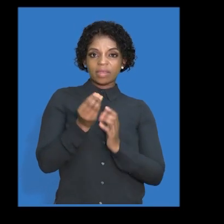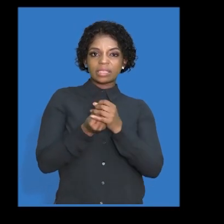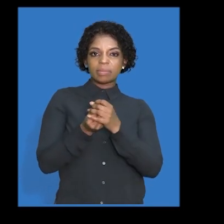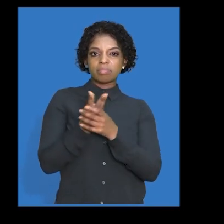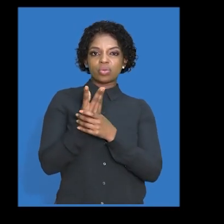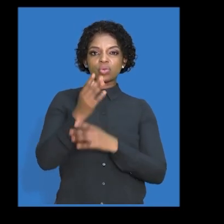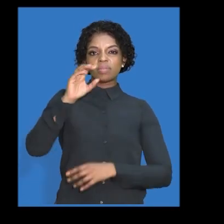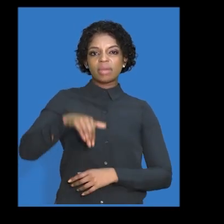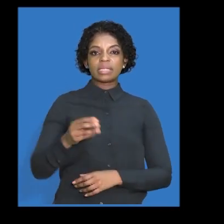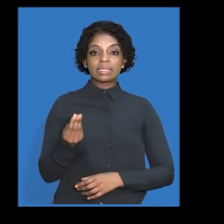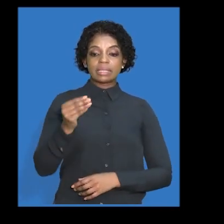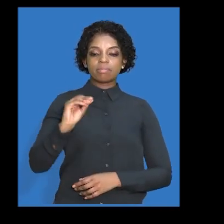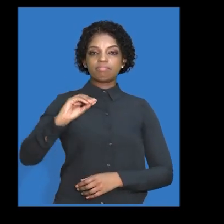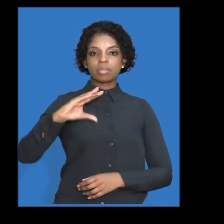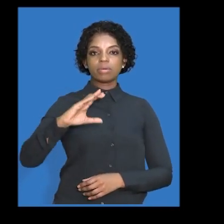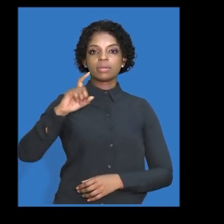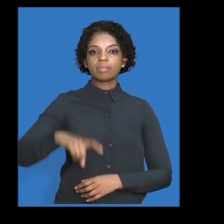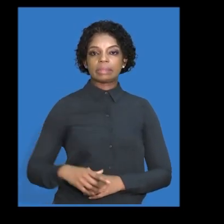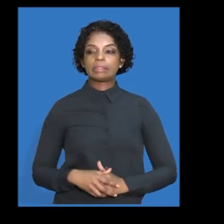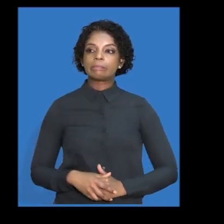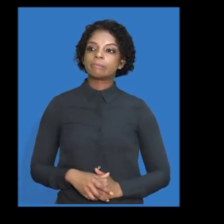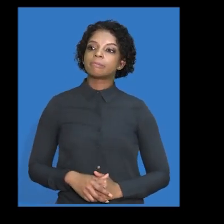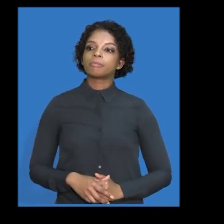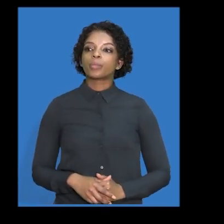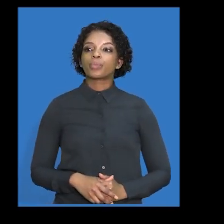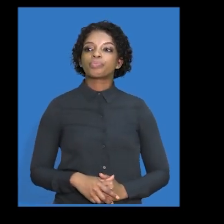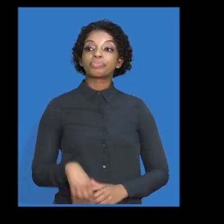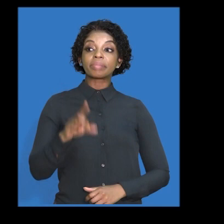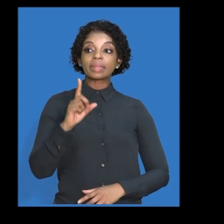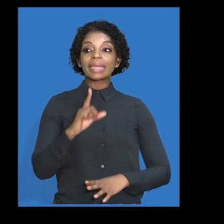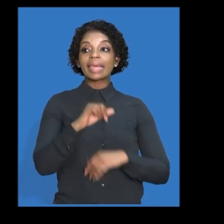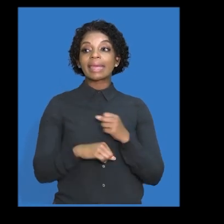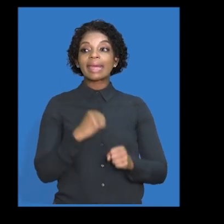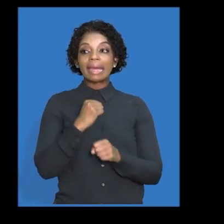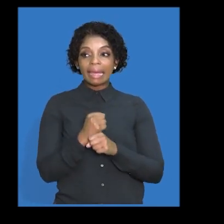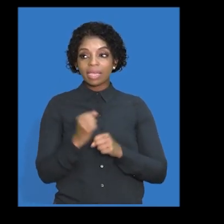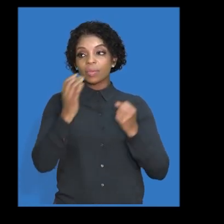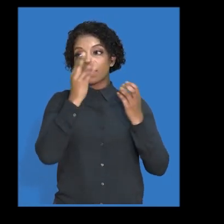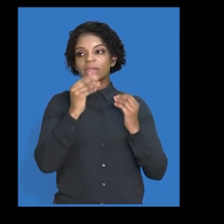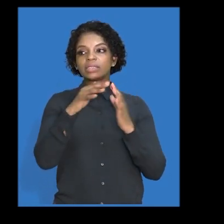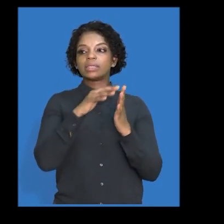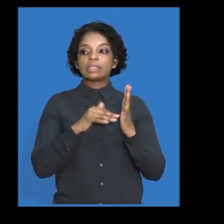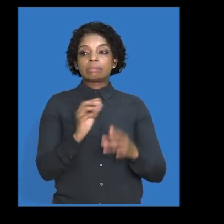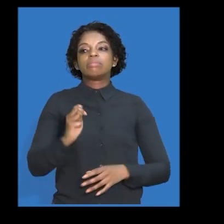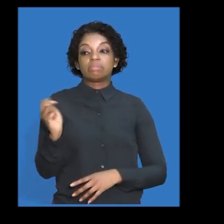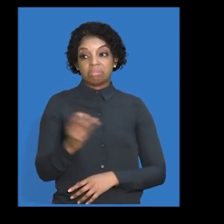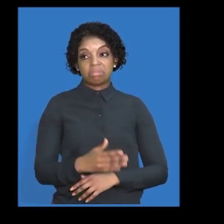And if annual audited financial statements is very costly and the high formation and